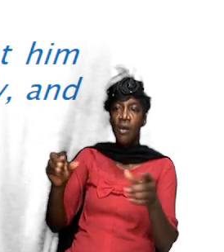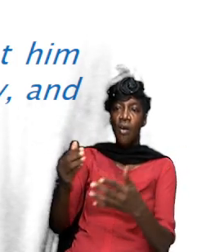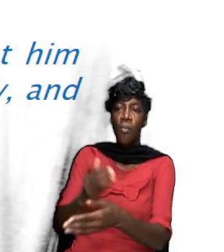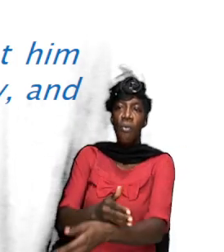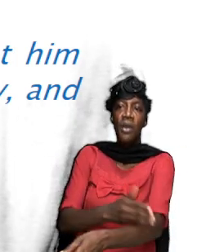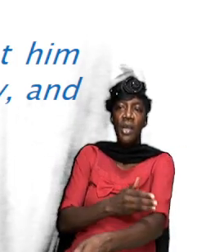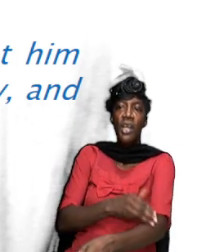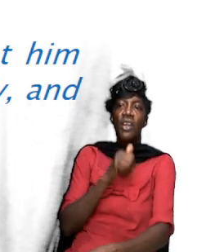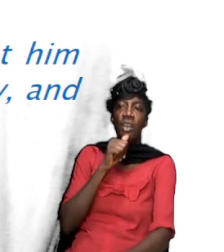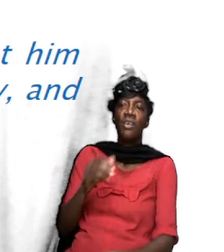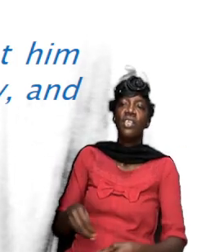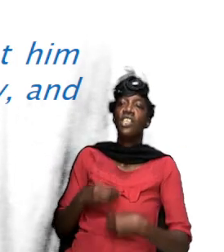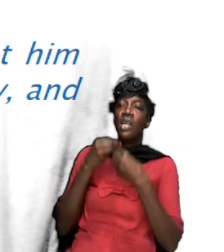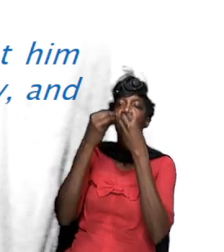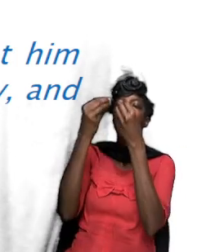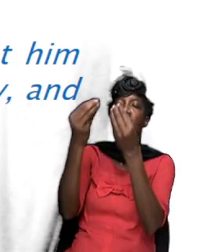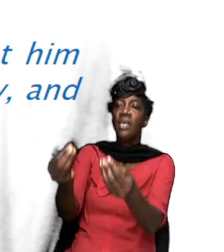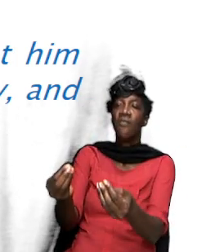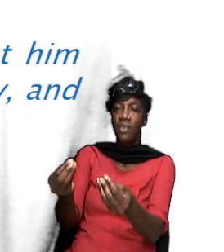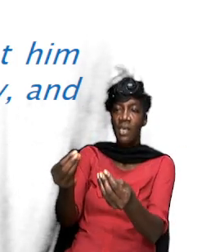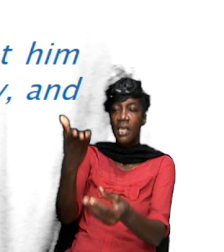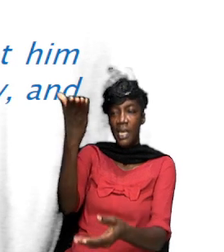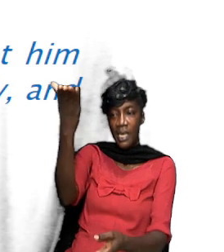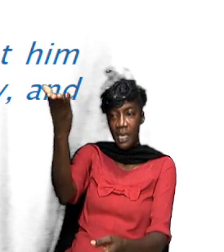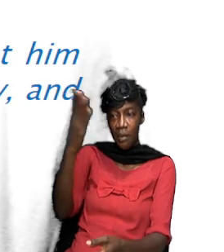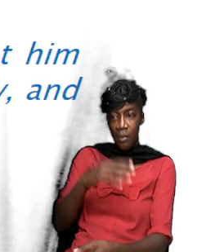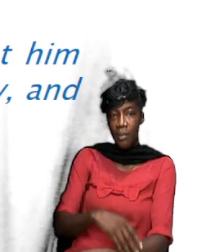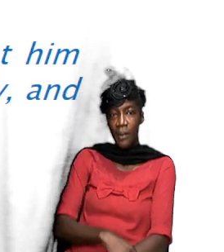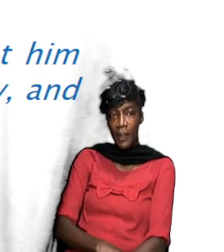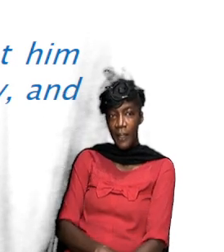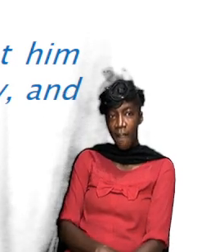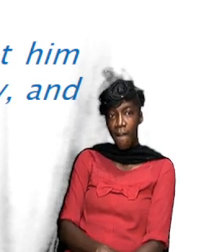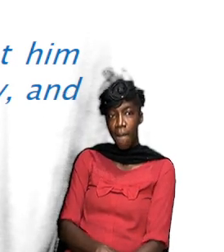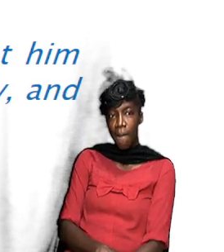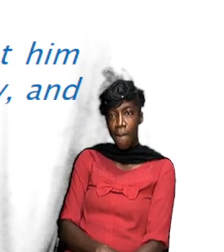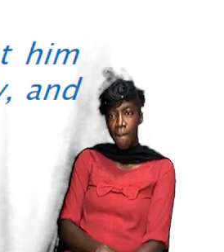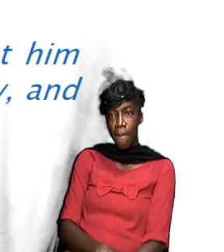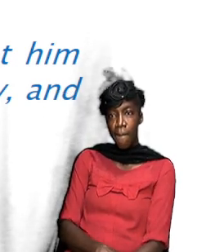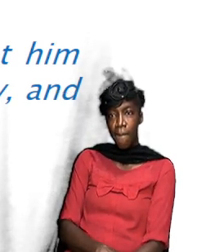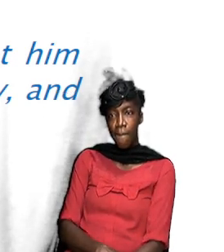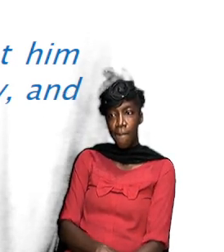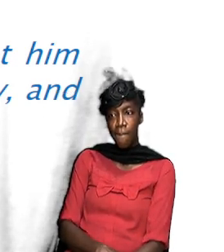be given him.